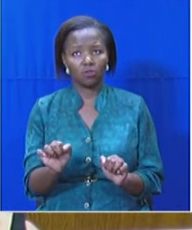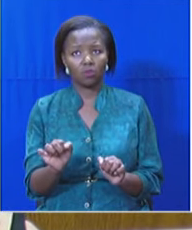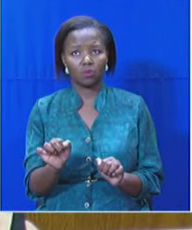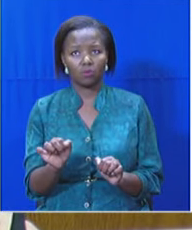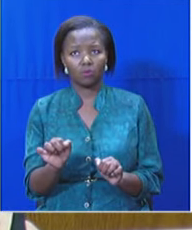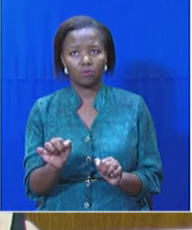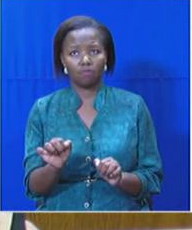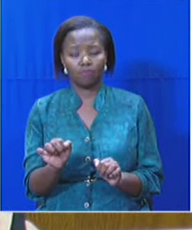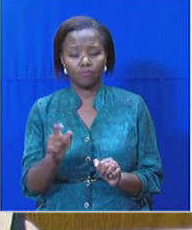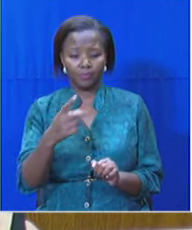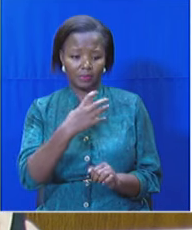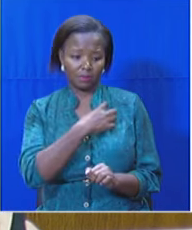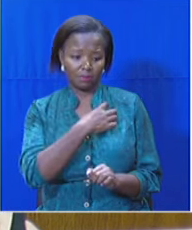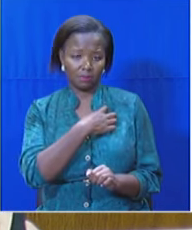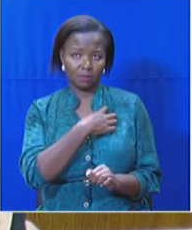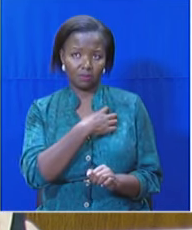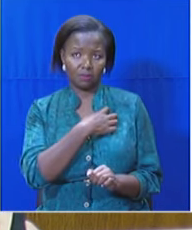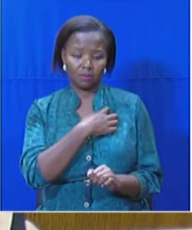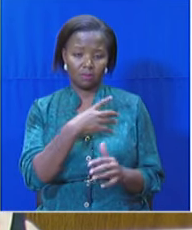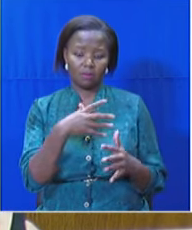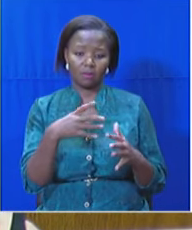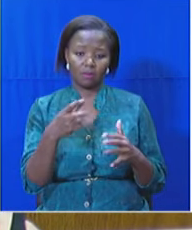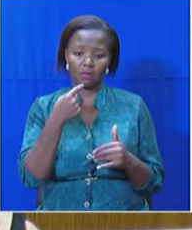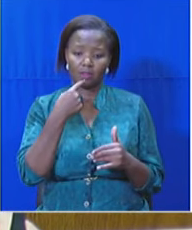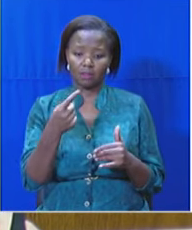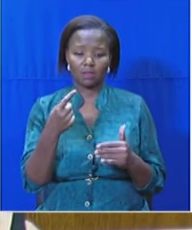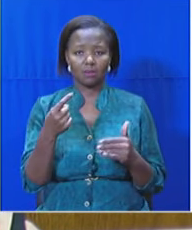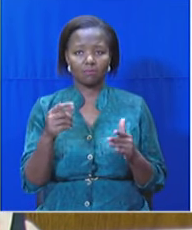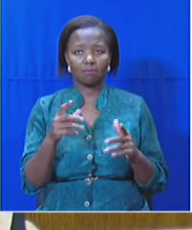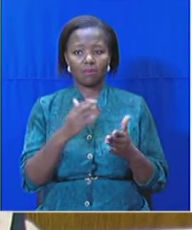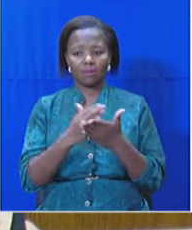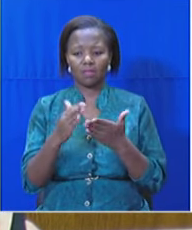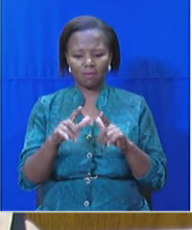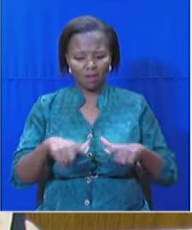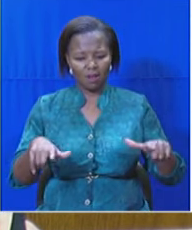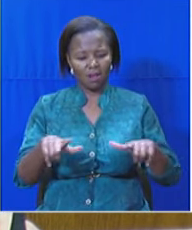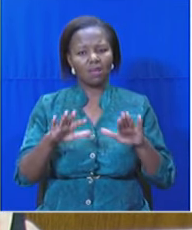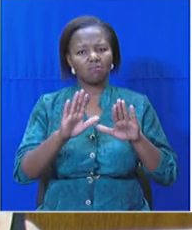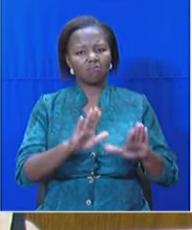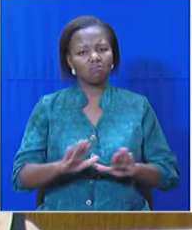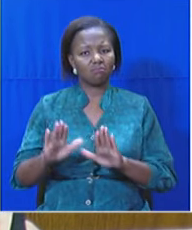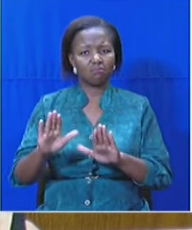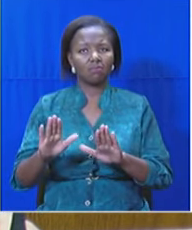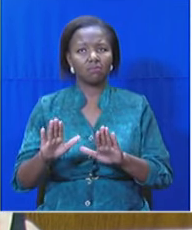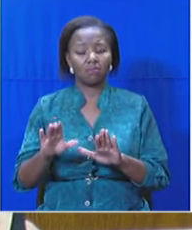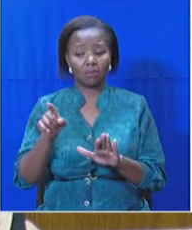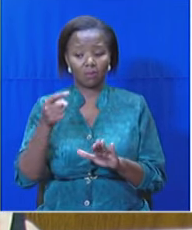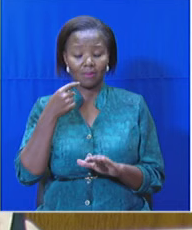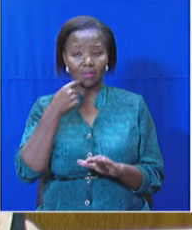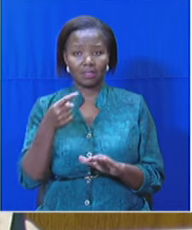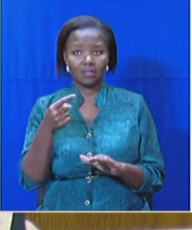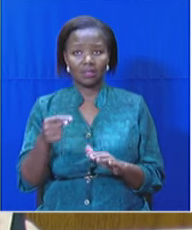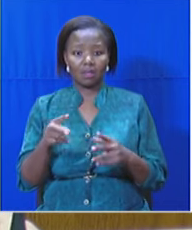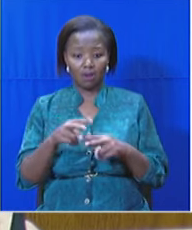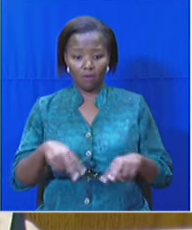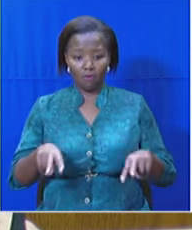written question to the Minister on the market value of a certain piece of land in the Eastern Cape. You said that the value of that land